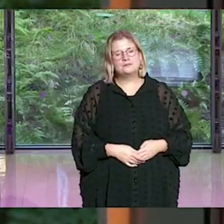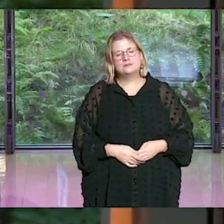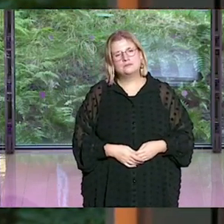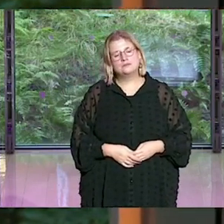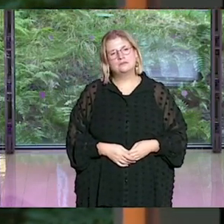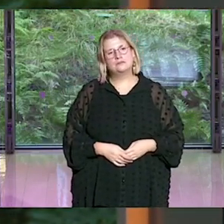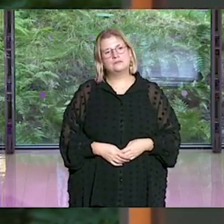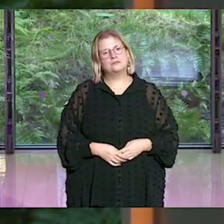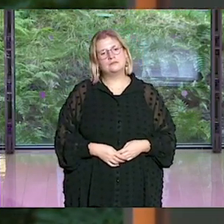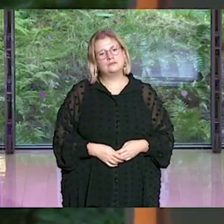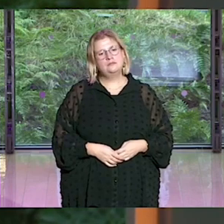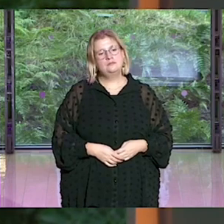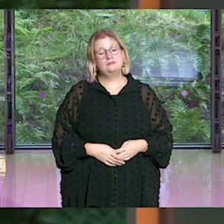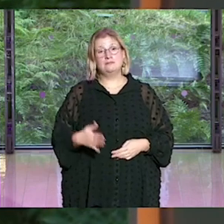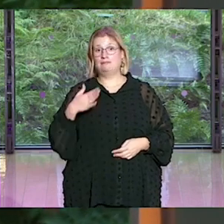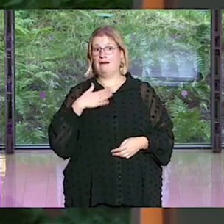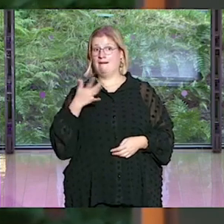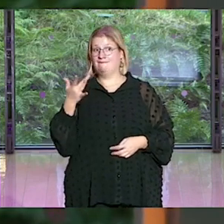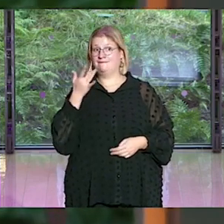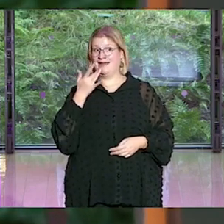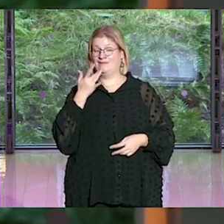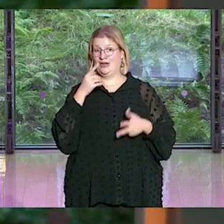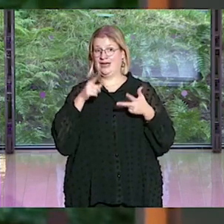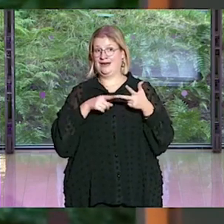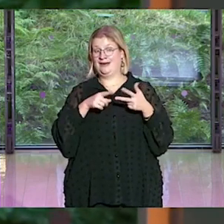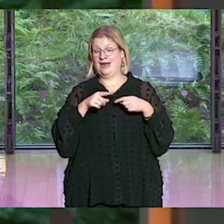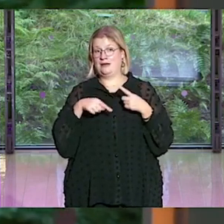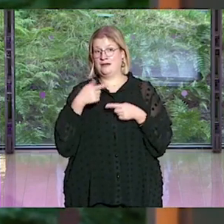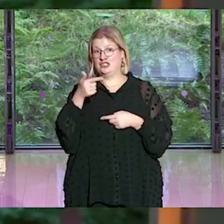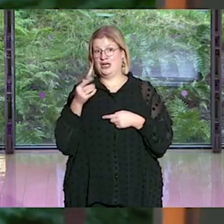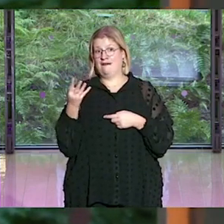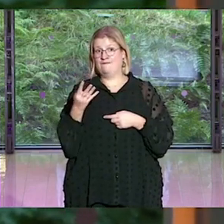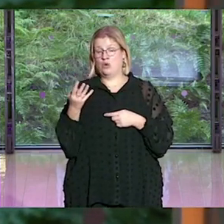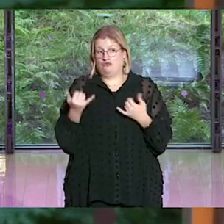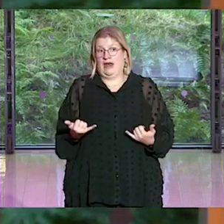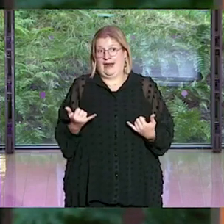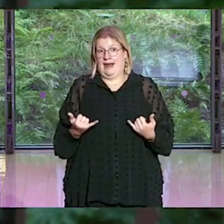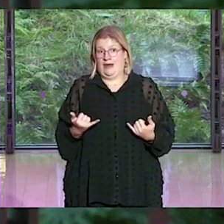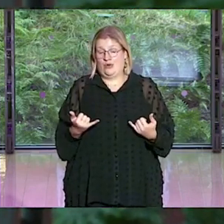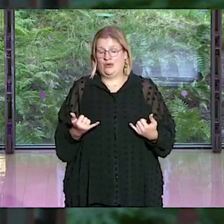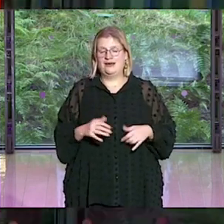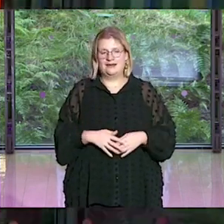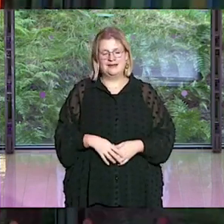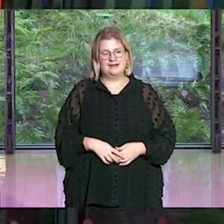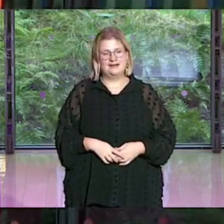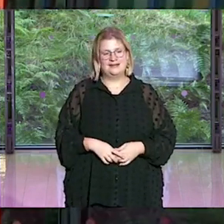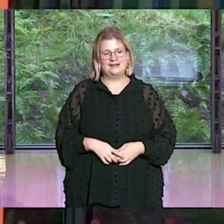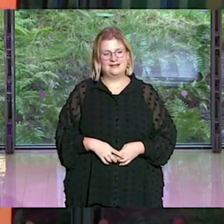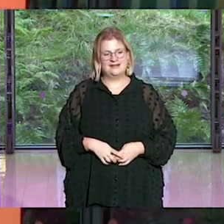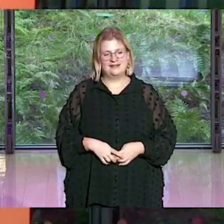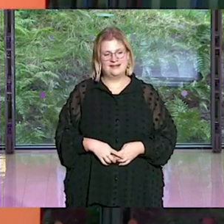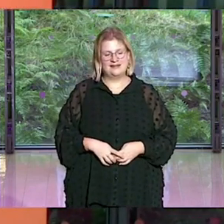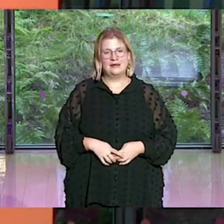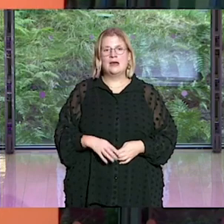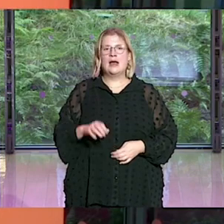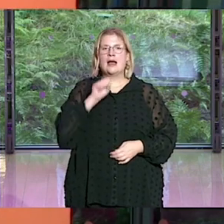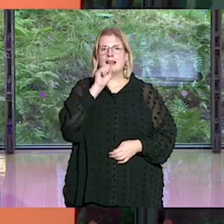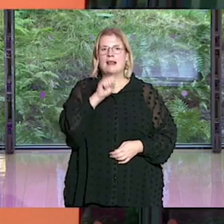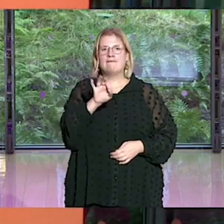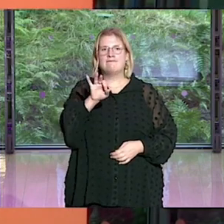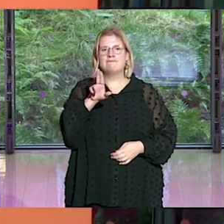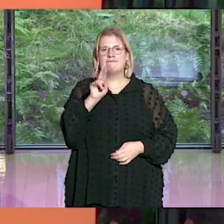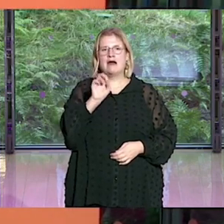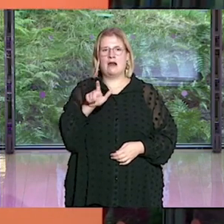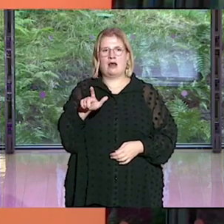way. My favorite thing about GA4 right now, or my favorite functionality, is the funnel